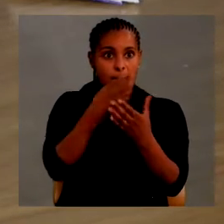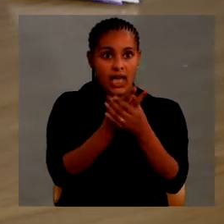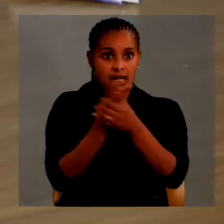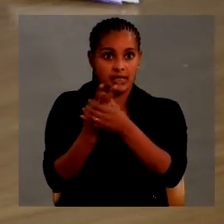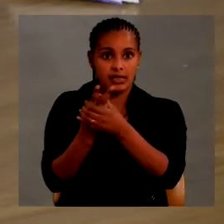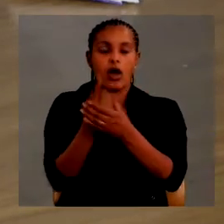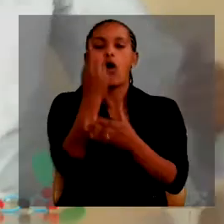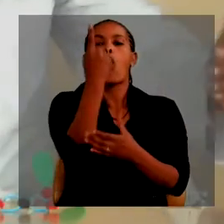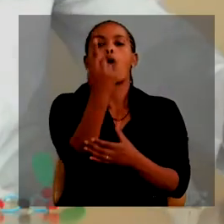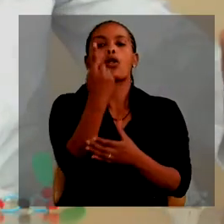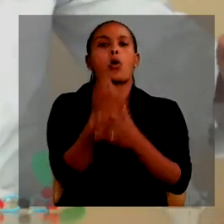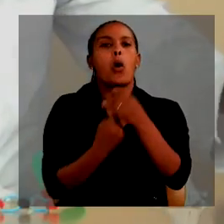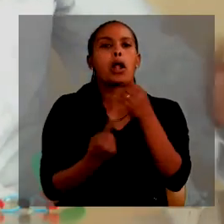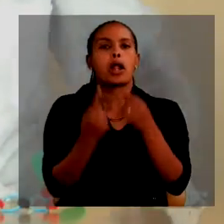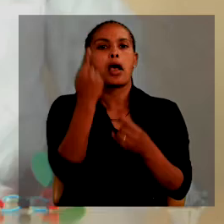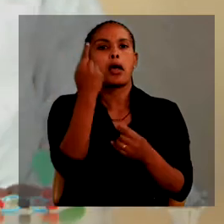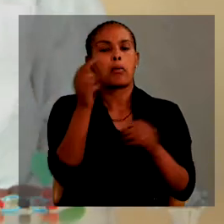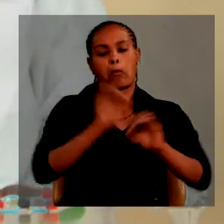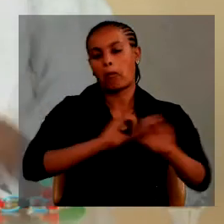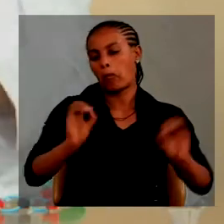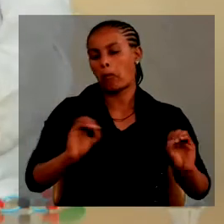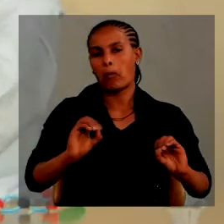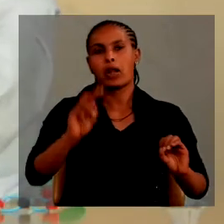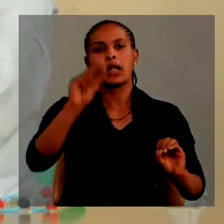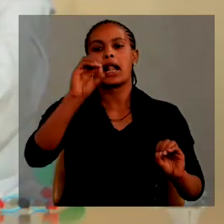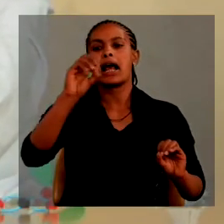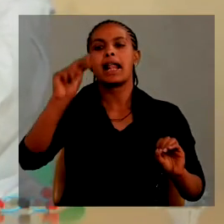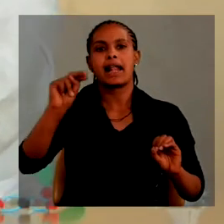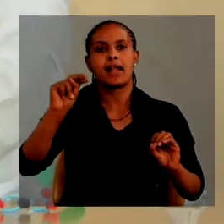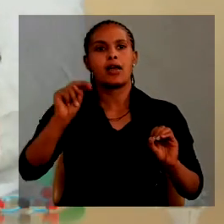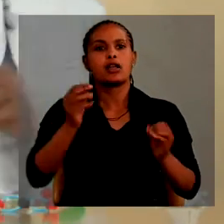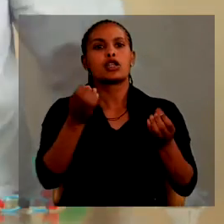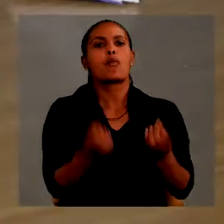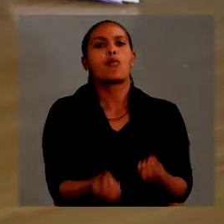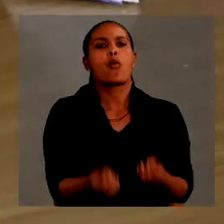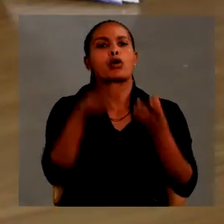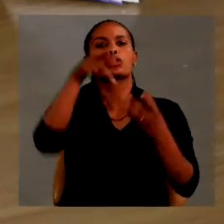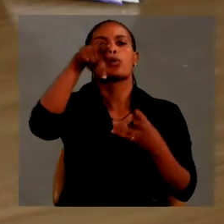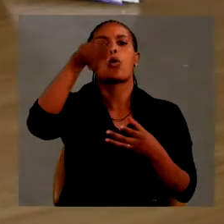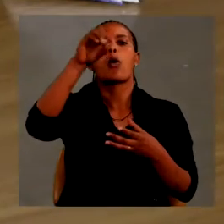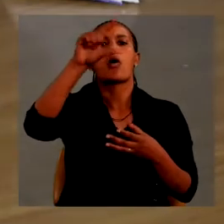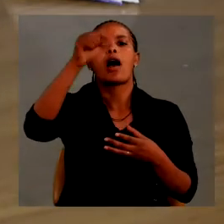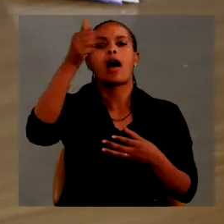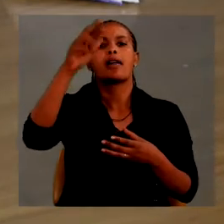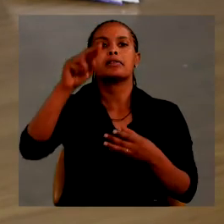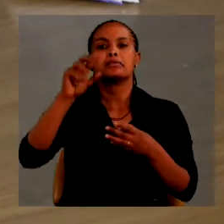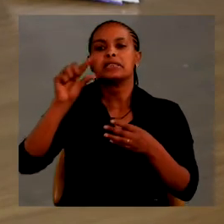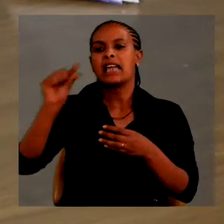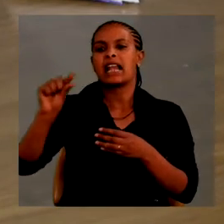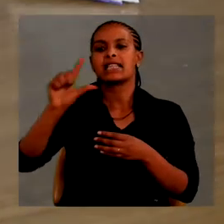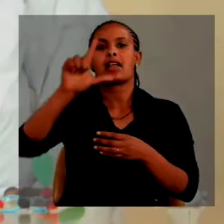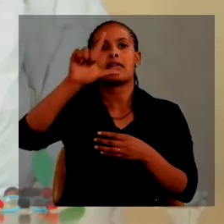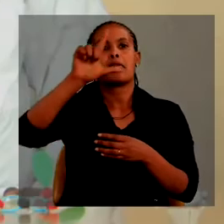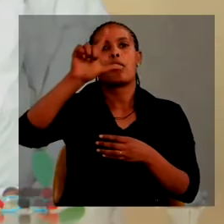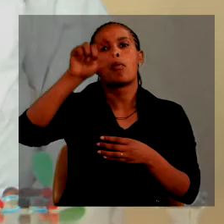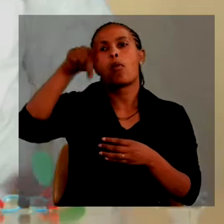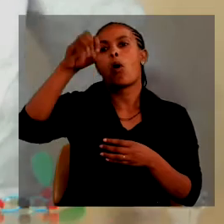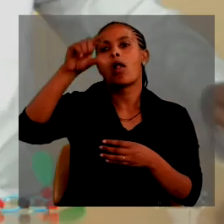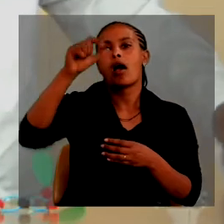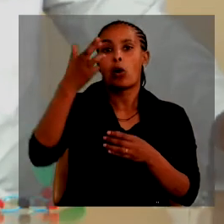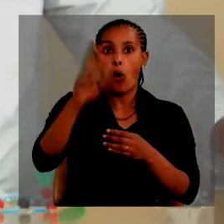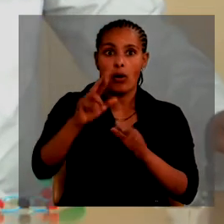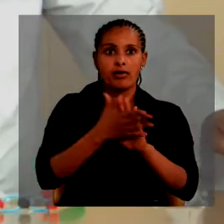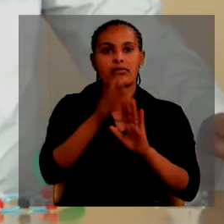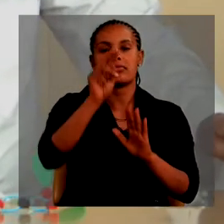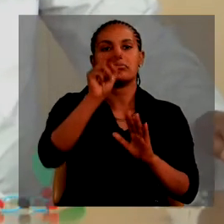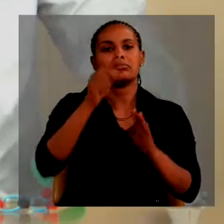have only 1. Here, none. So this is the most polar, the least polar, or non-polar.